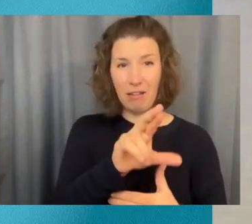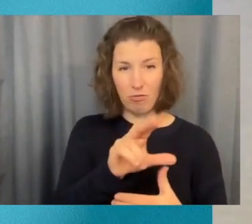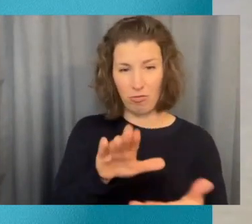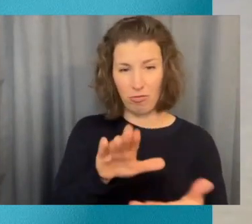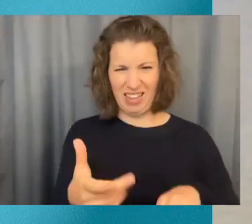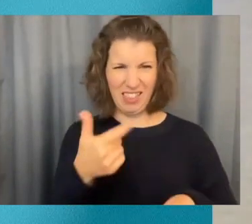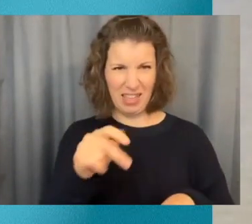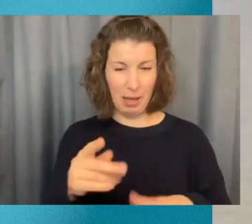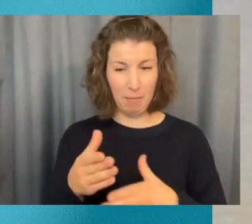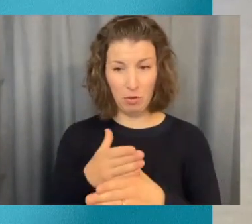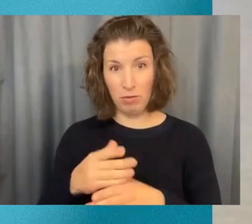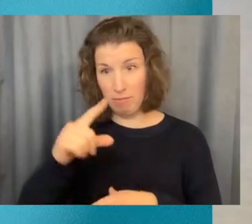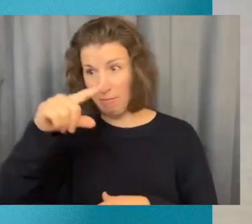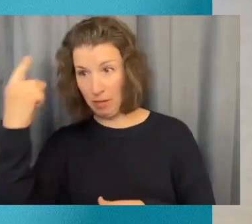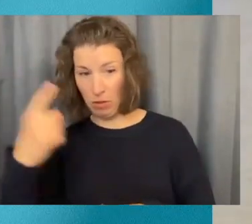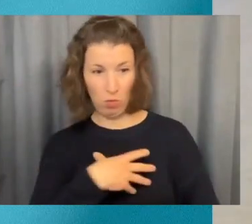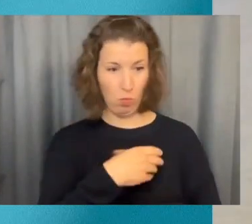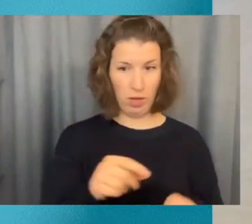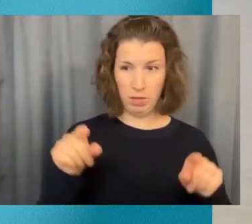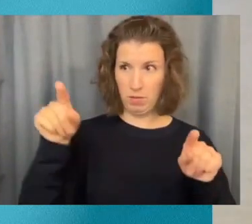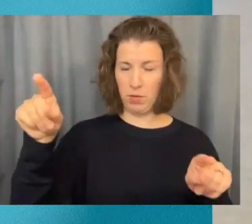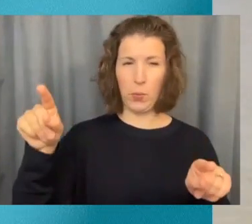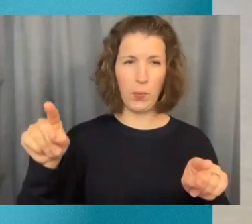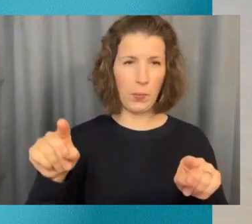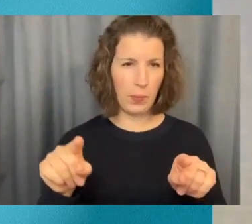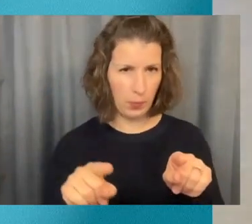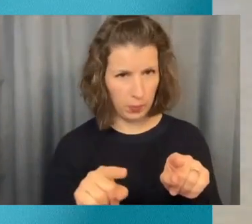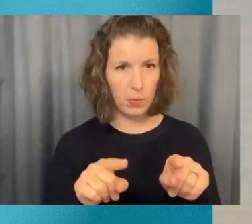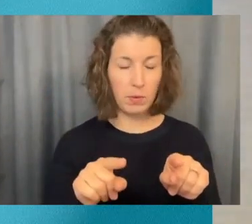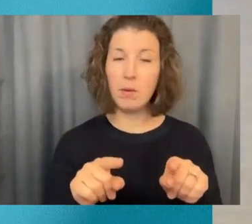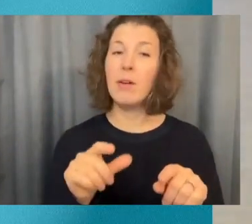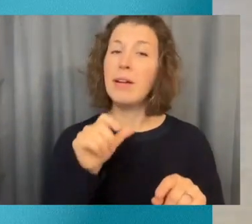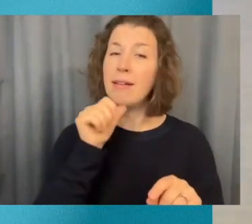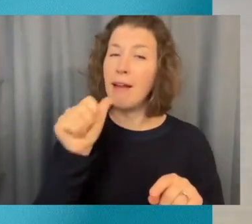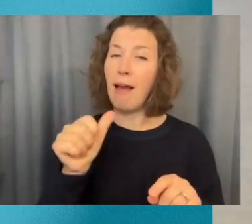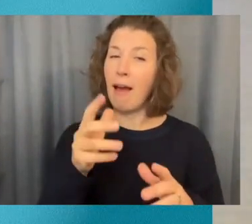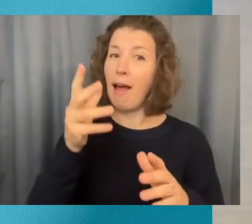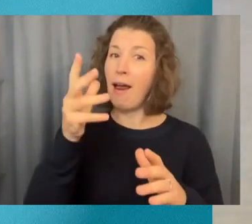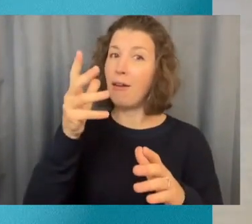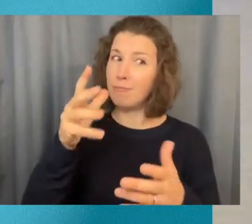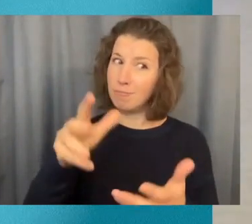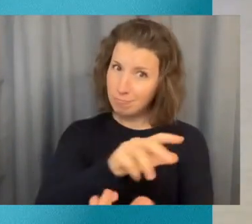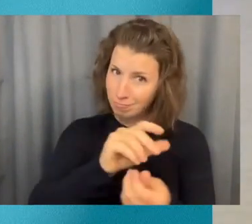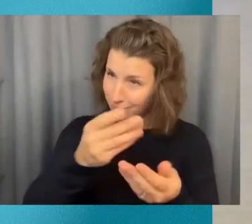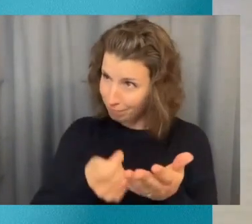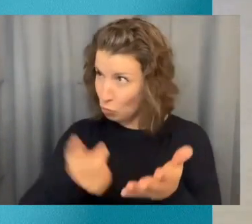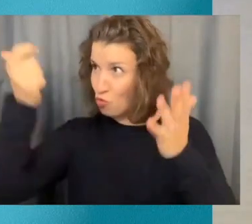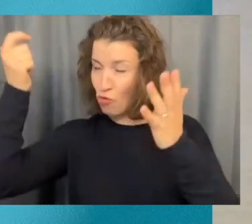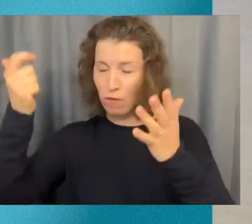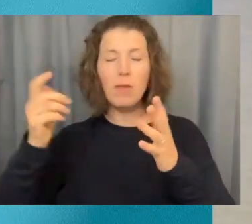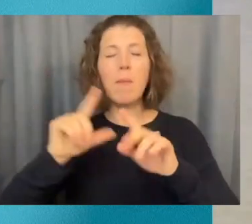has been reduced. Not eradicated, but reduced.